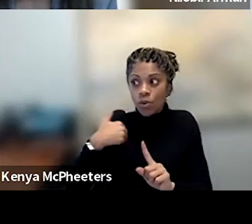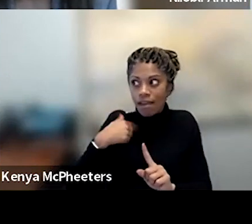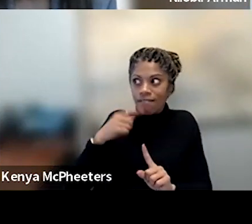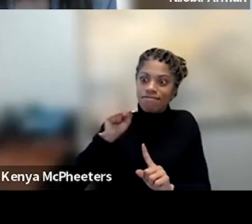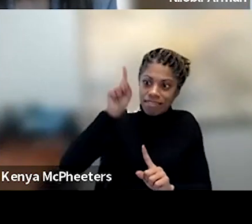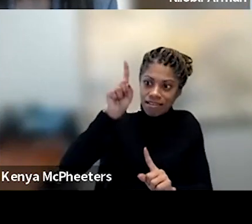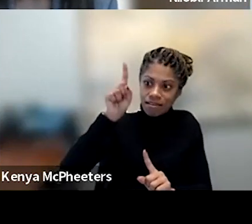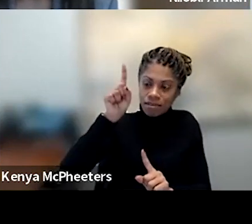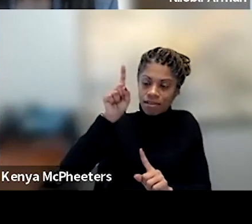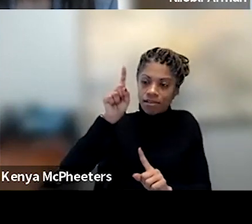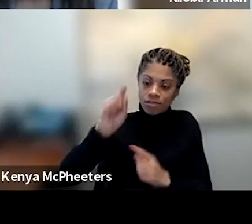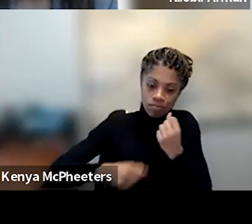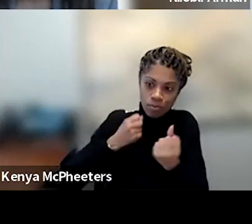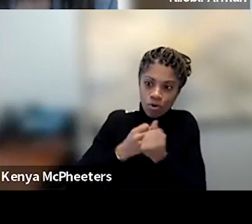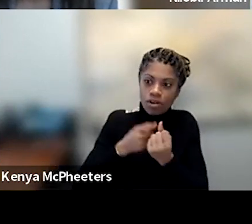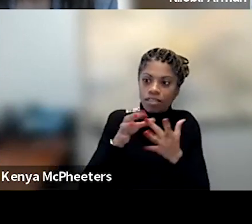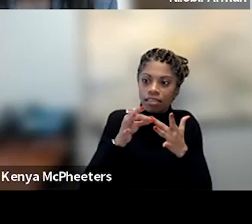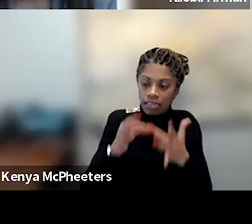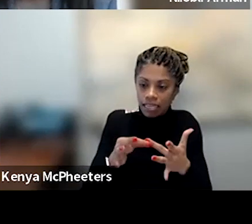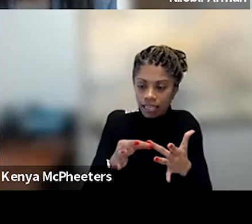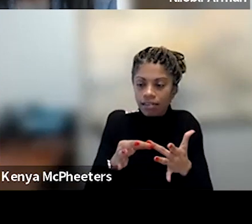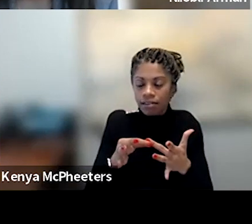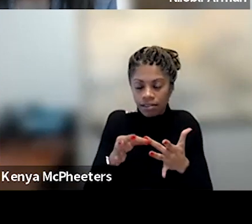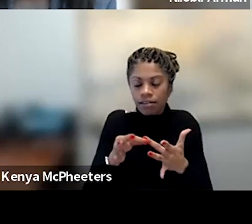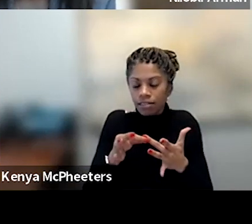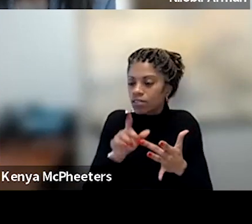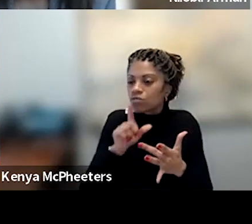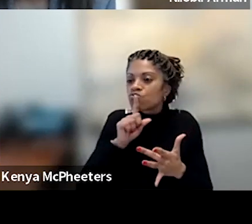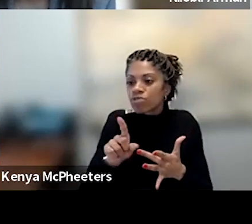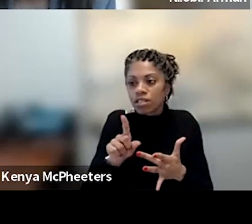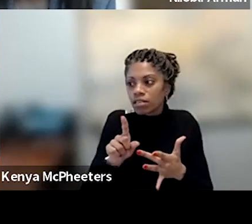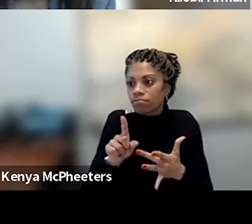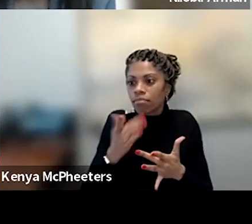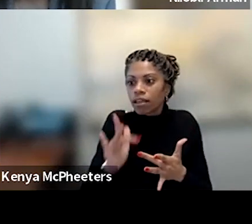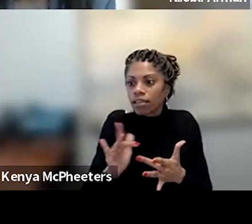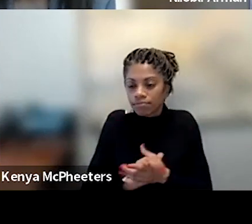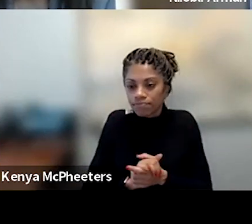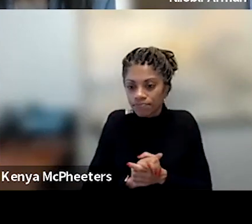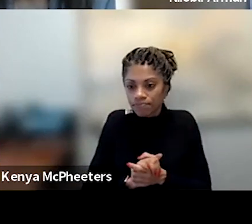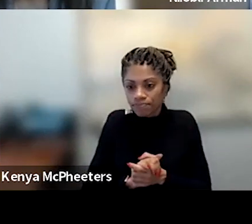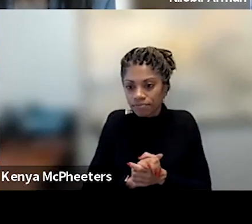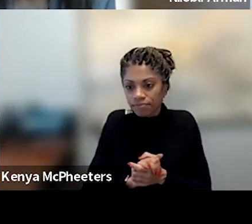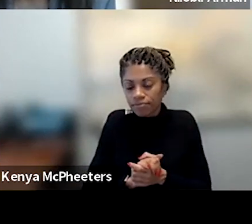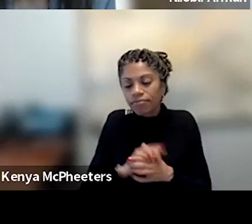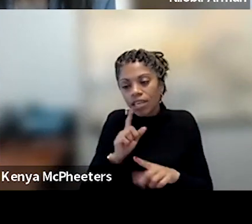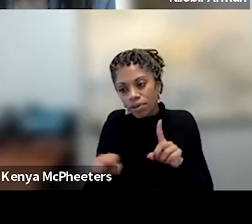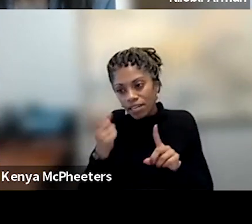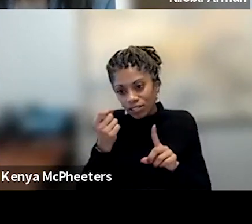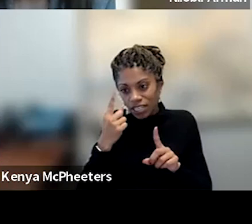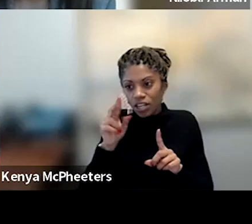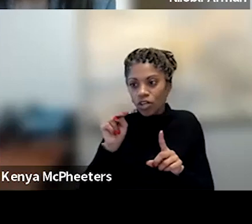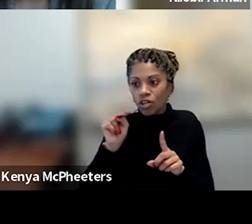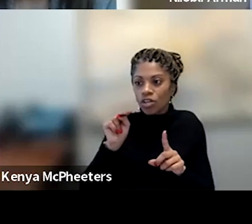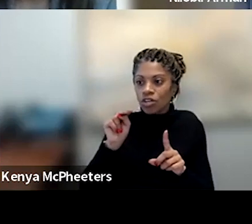a privilege, really. And so we are lucky in that aspect. But that said, you know, news can take over and